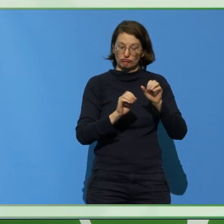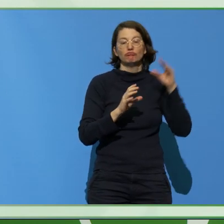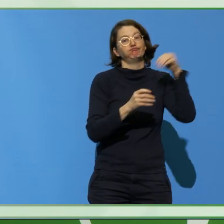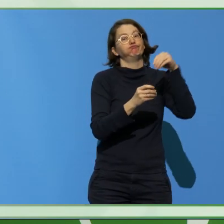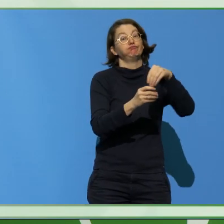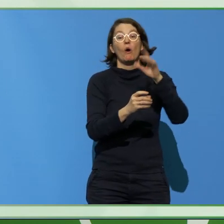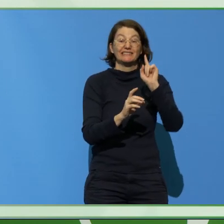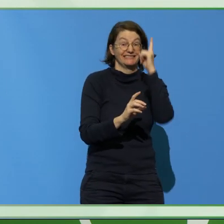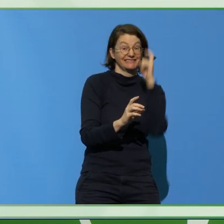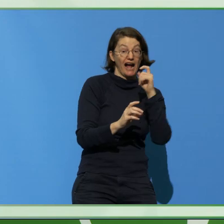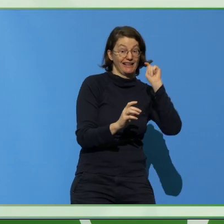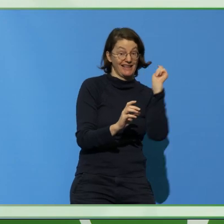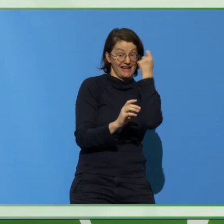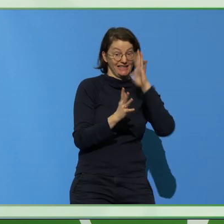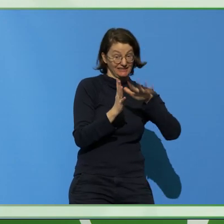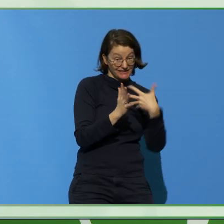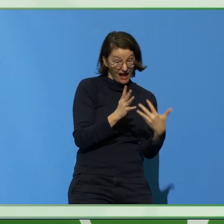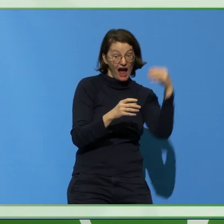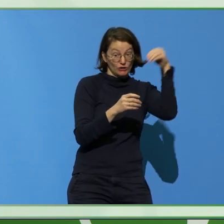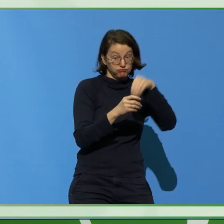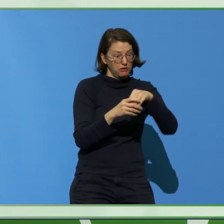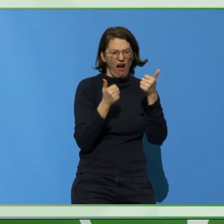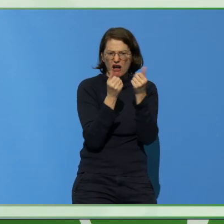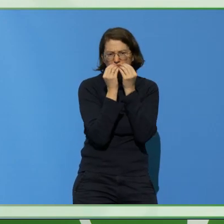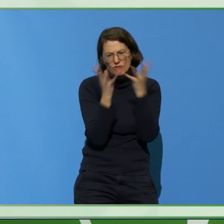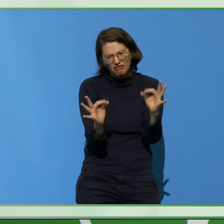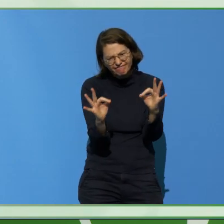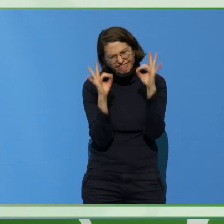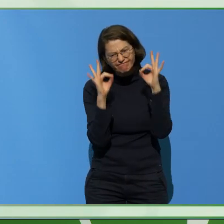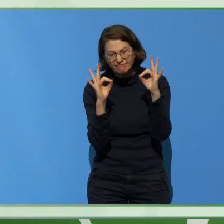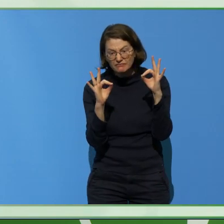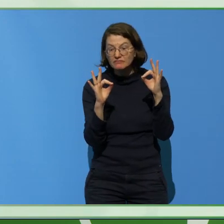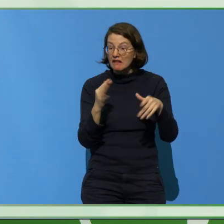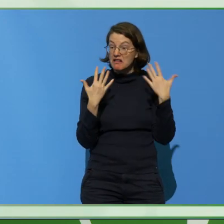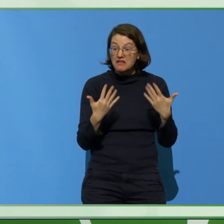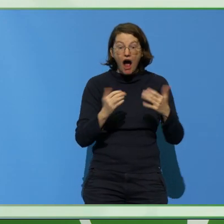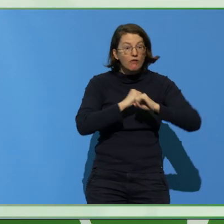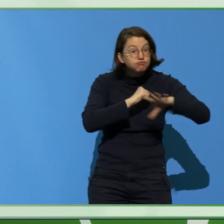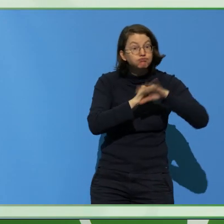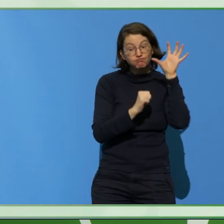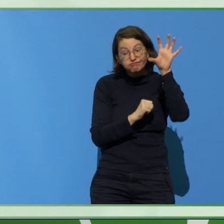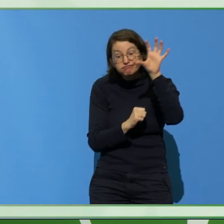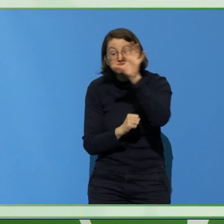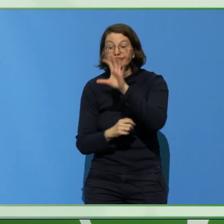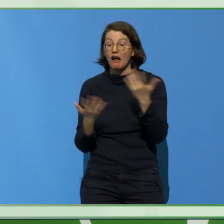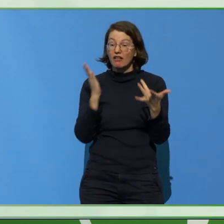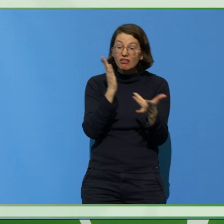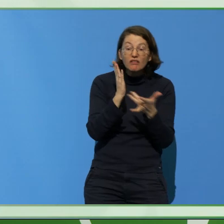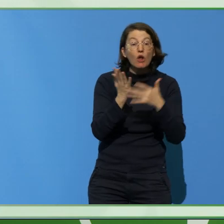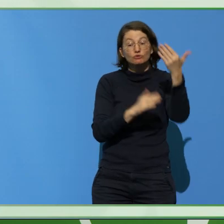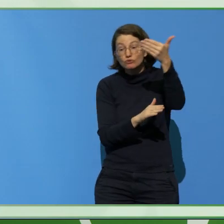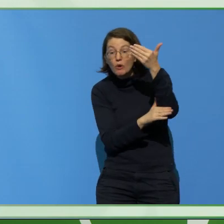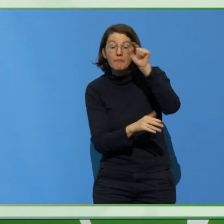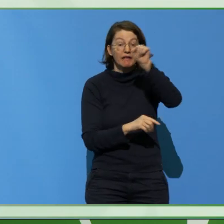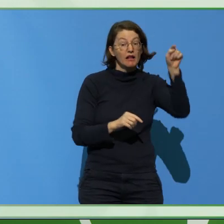We've also experienced something incredible that I don't see a lot even in the mainstream startup ecosystem, and